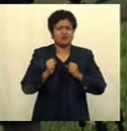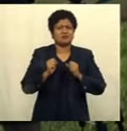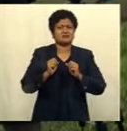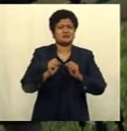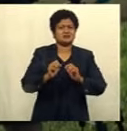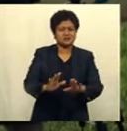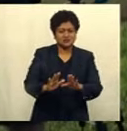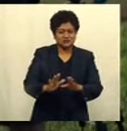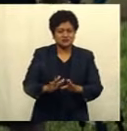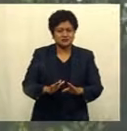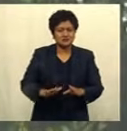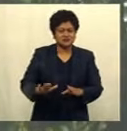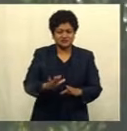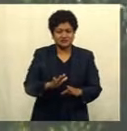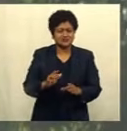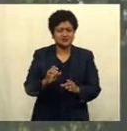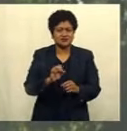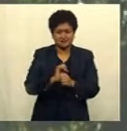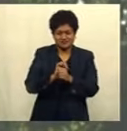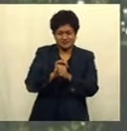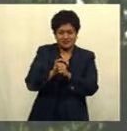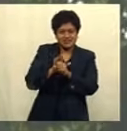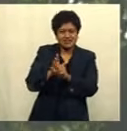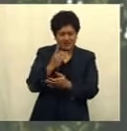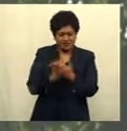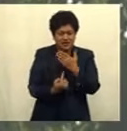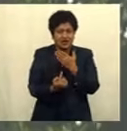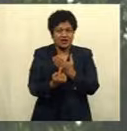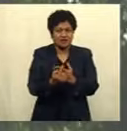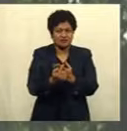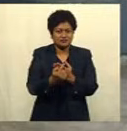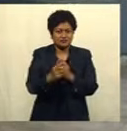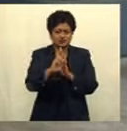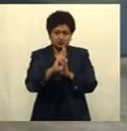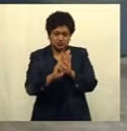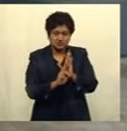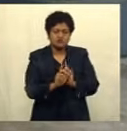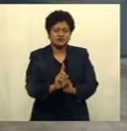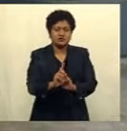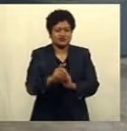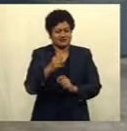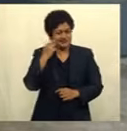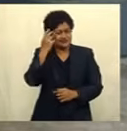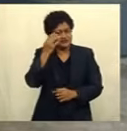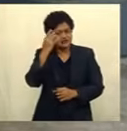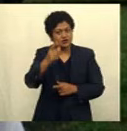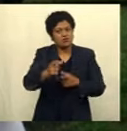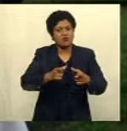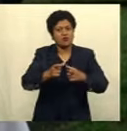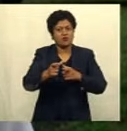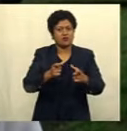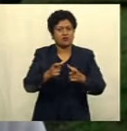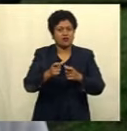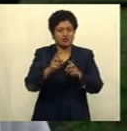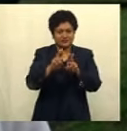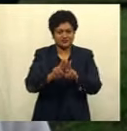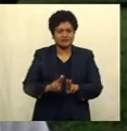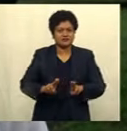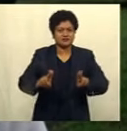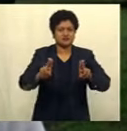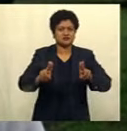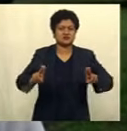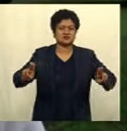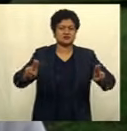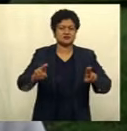qualification series due to the pandemic and its restrictions is a worry beyond control for the Federation. At the moment, we're just waiting